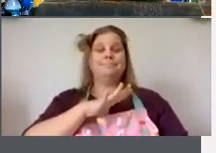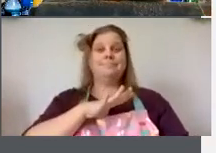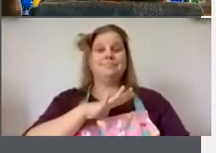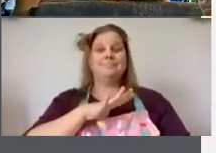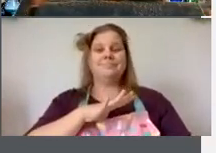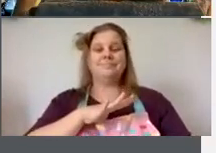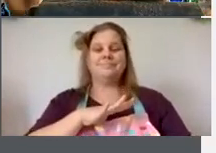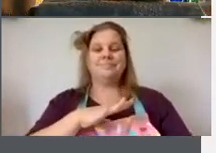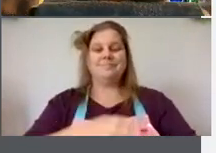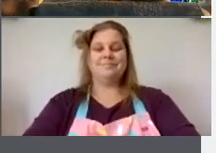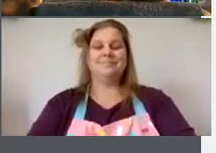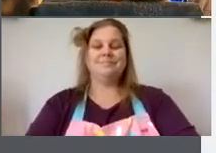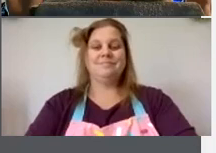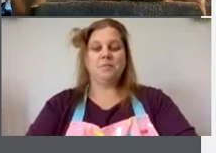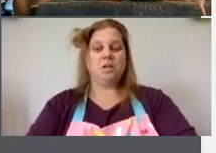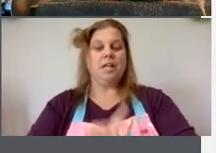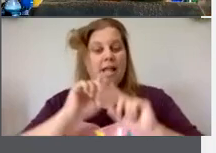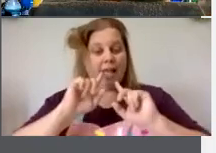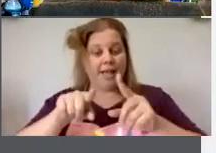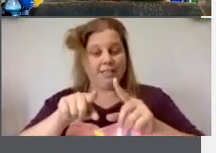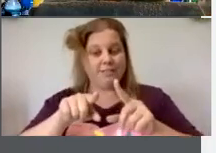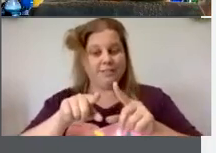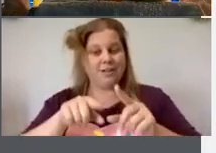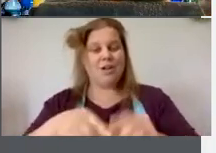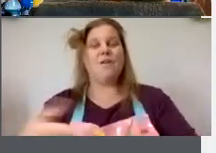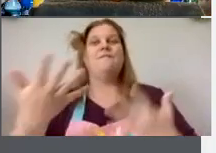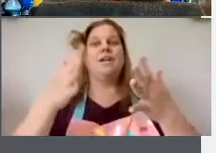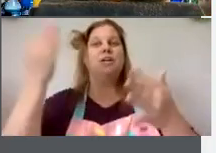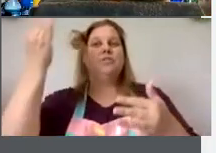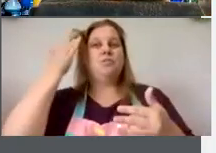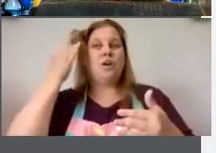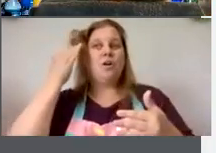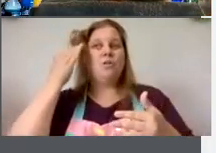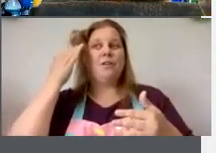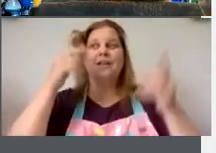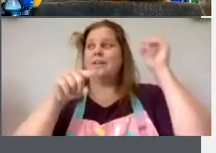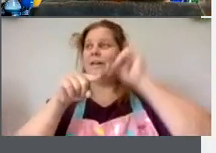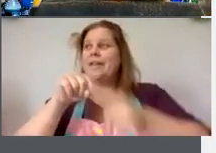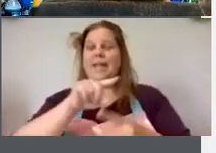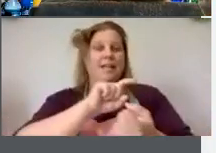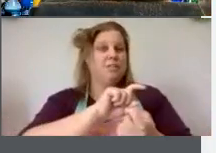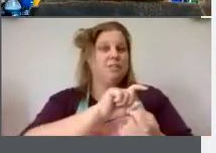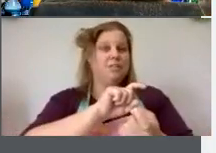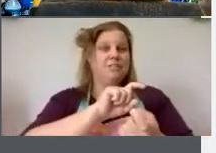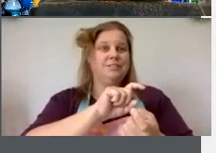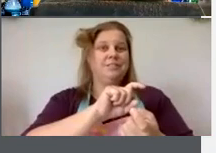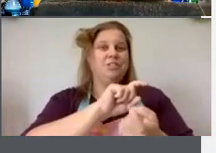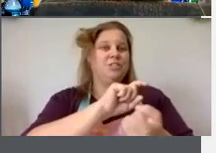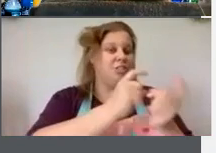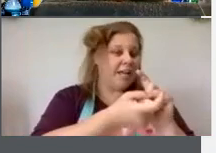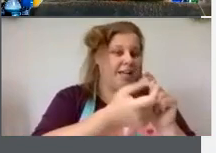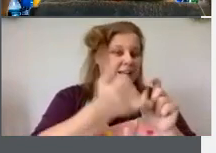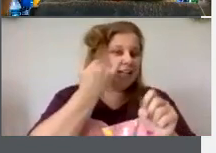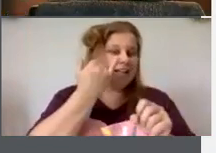So just answer those questions, and no, you can't go back and change them if it didn't go the way you